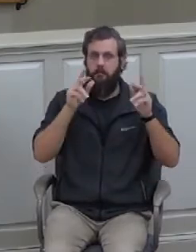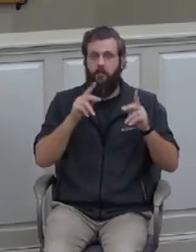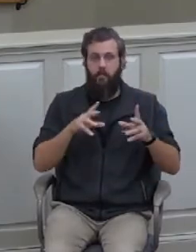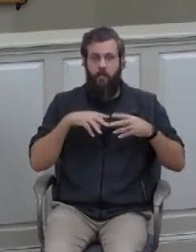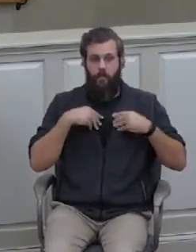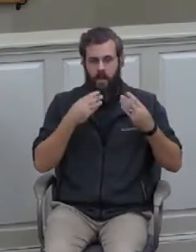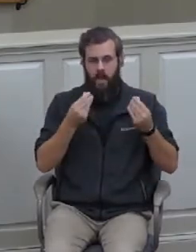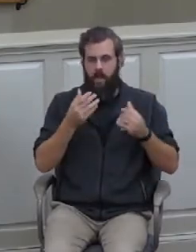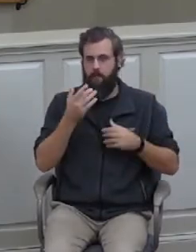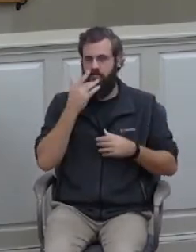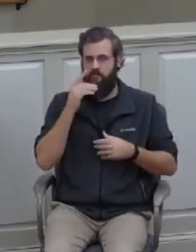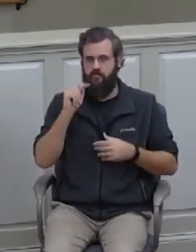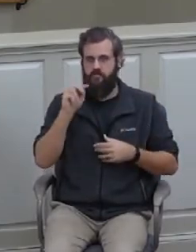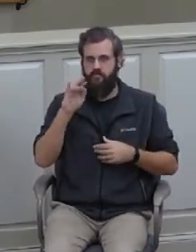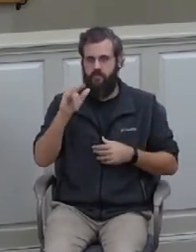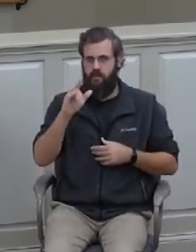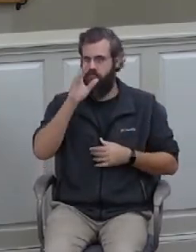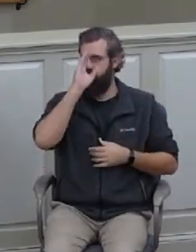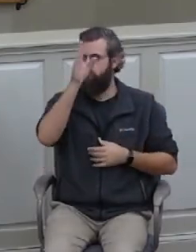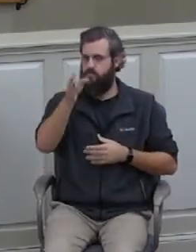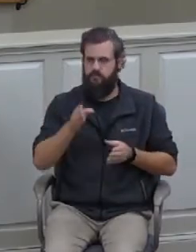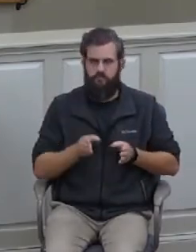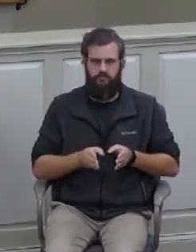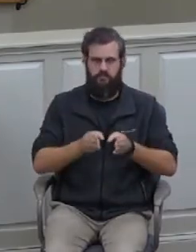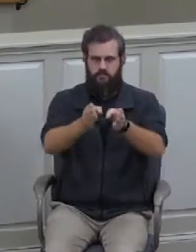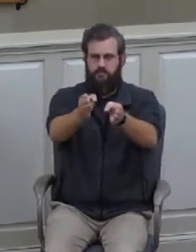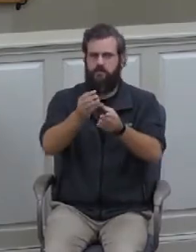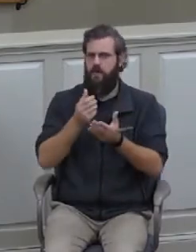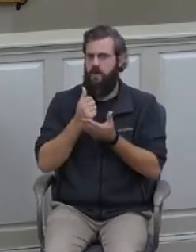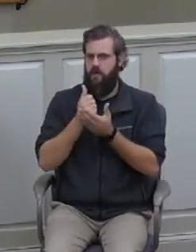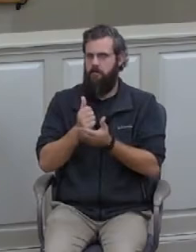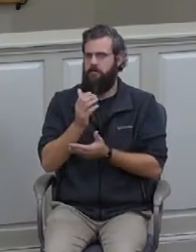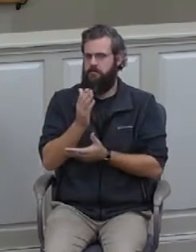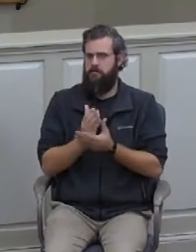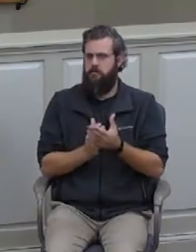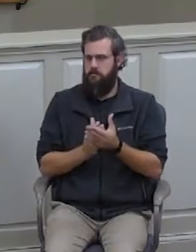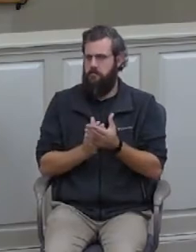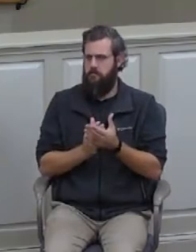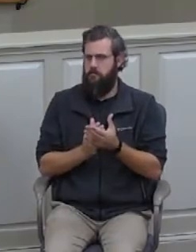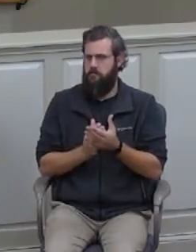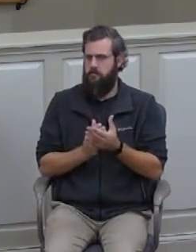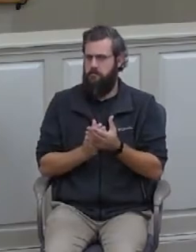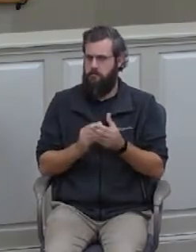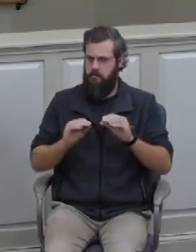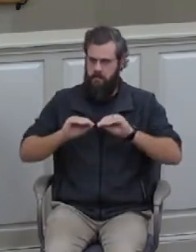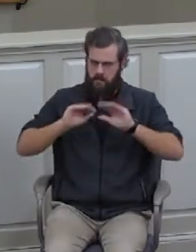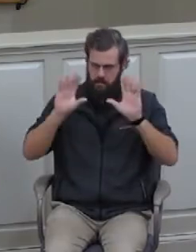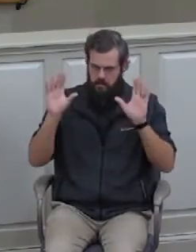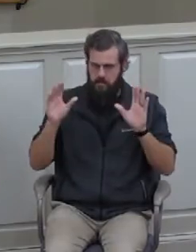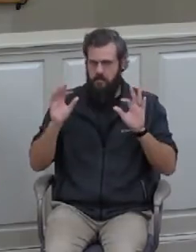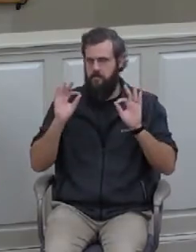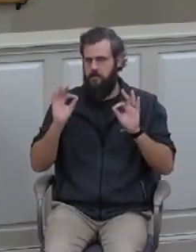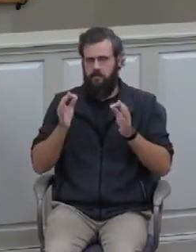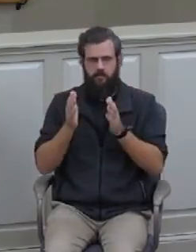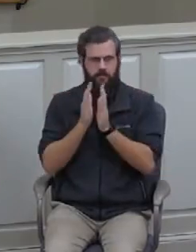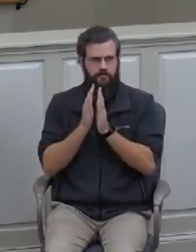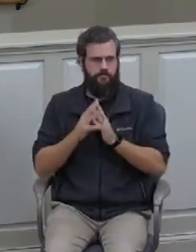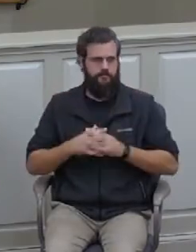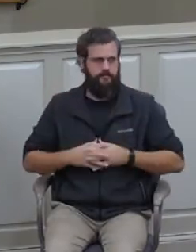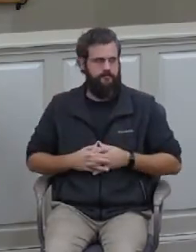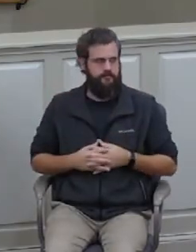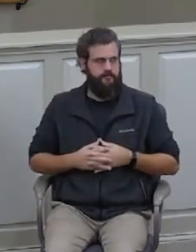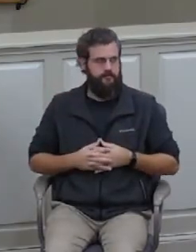trail to be straight too. That helps a little bit when we get a little clarity in those requests.